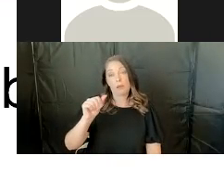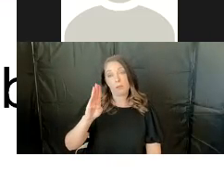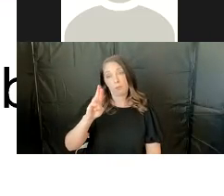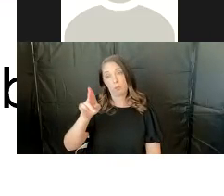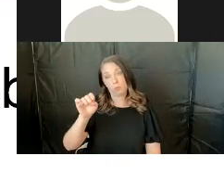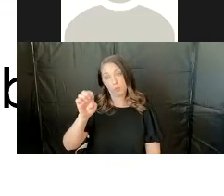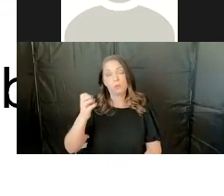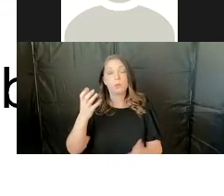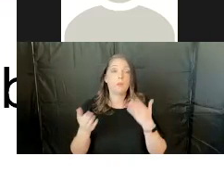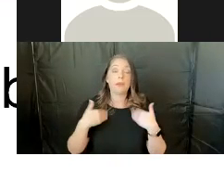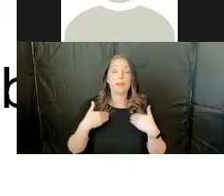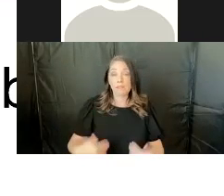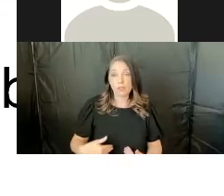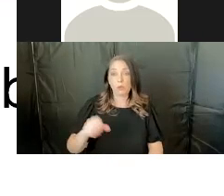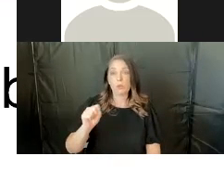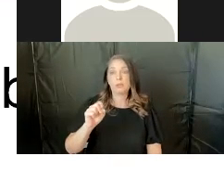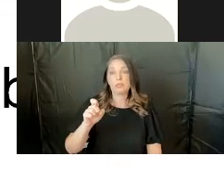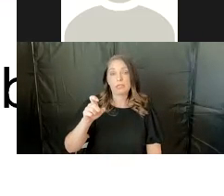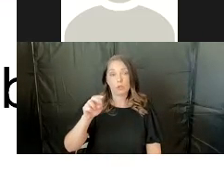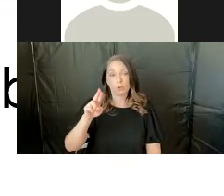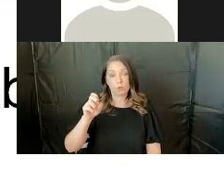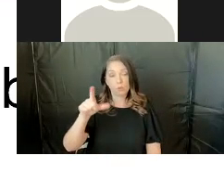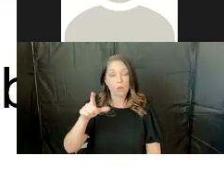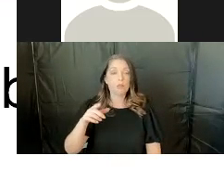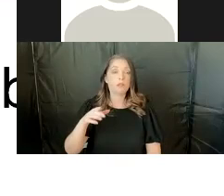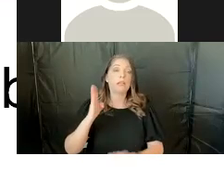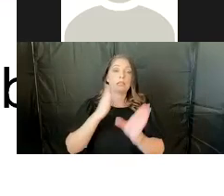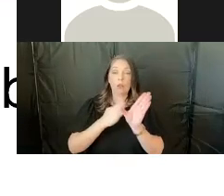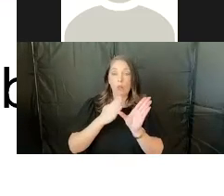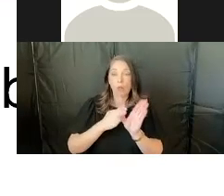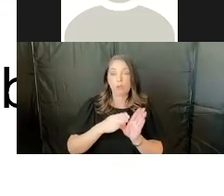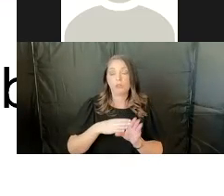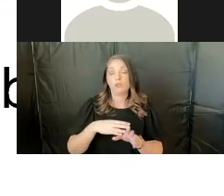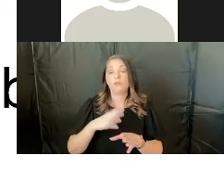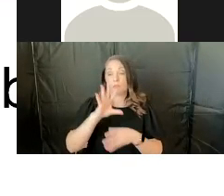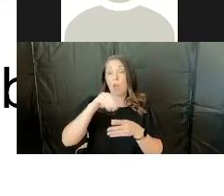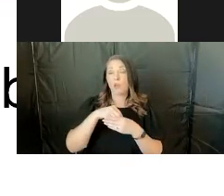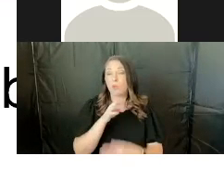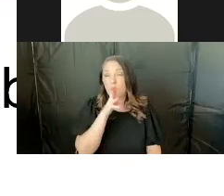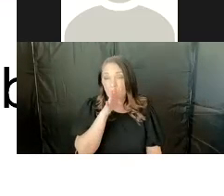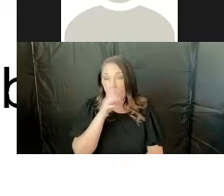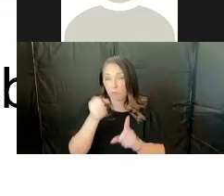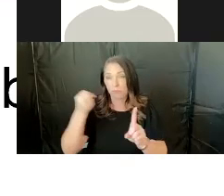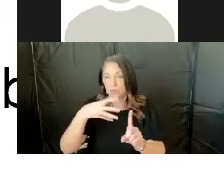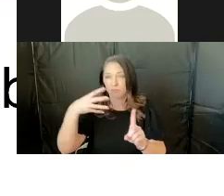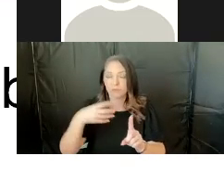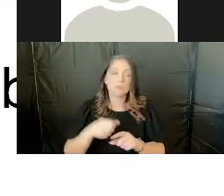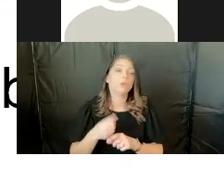be physical, sexual, psychological, including verbal abuse, and it can also be financial